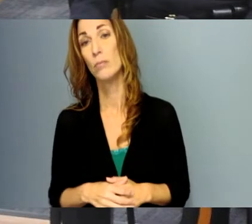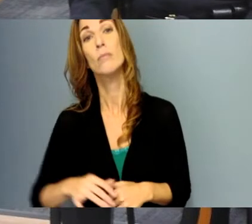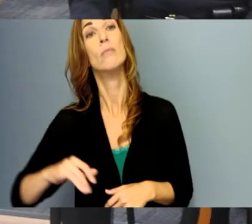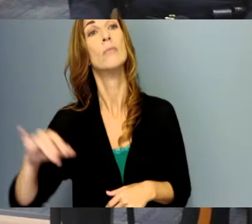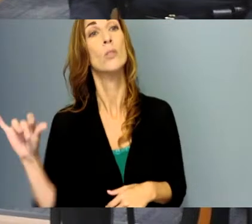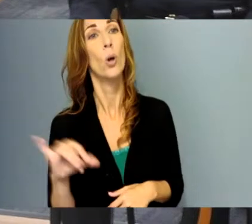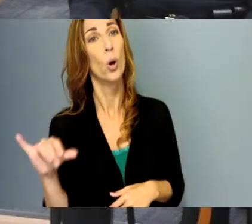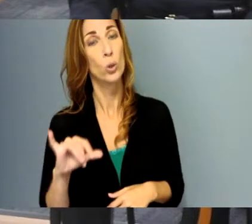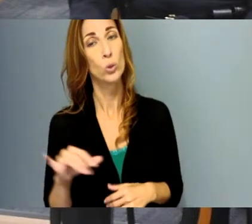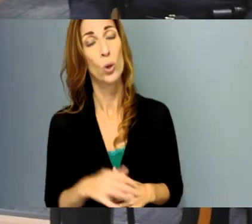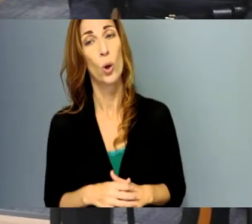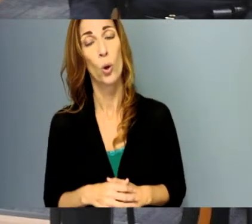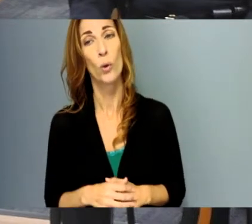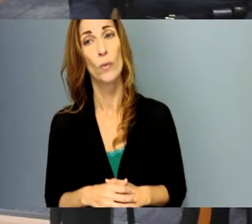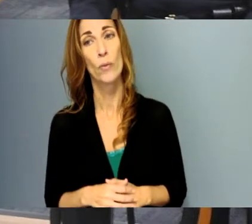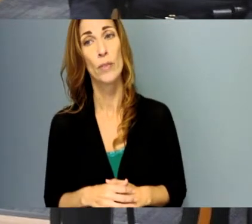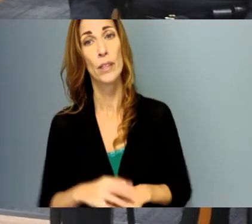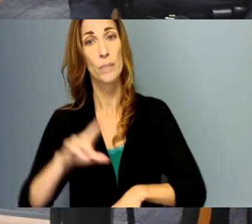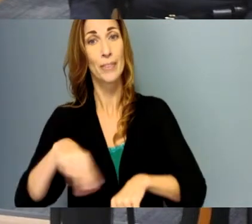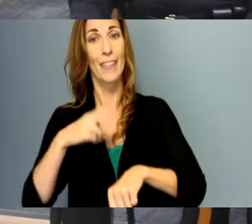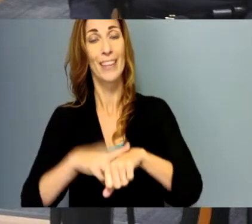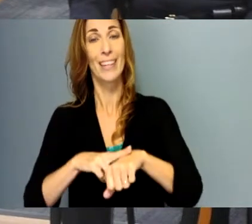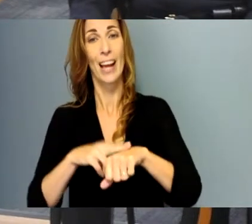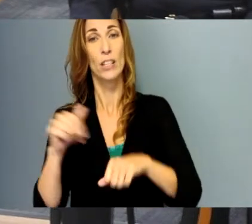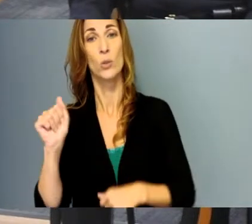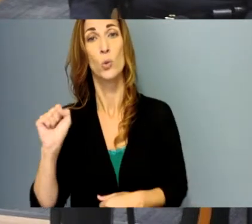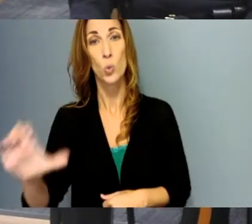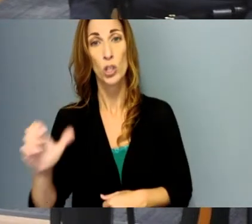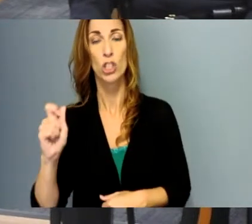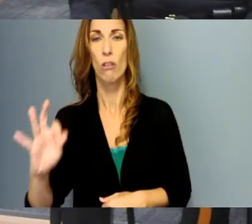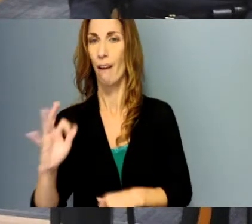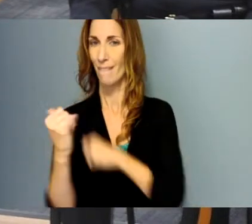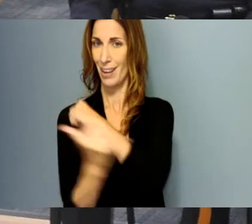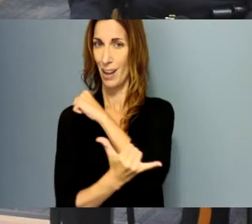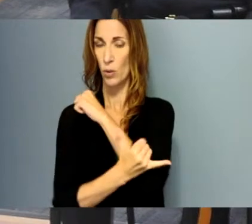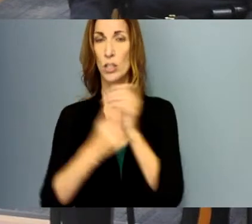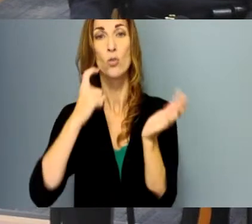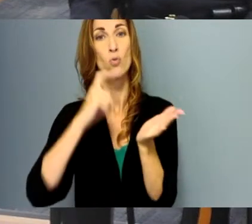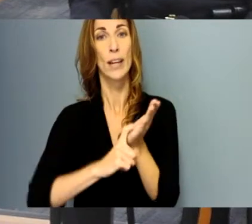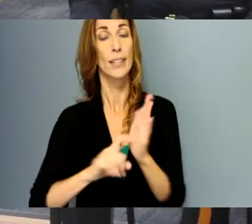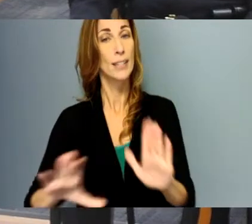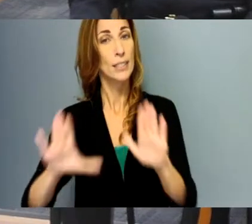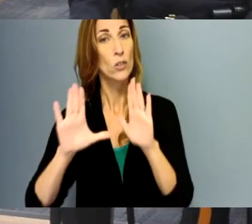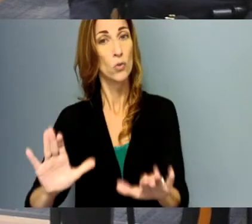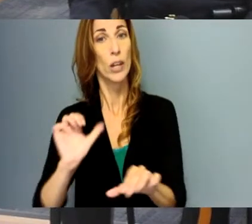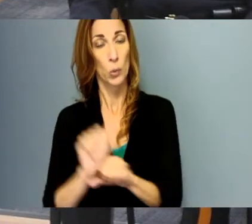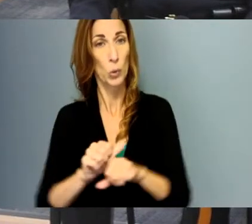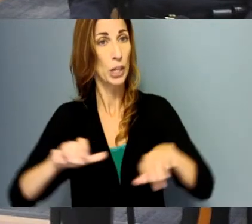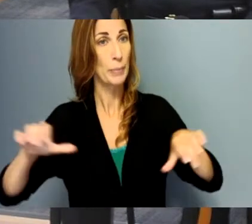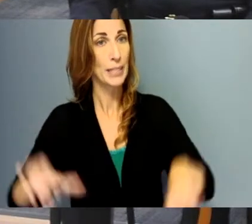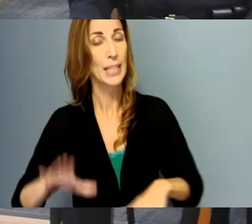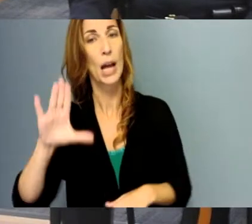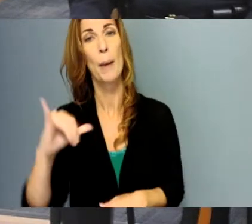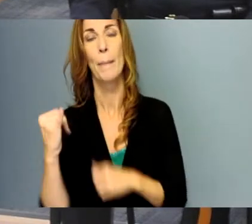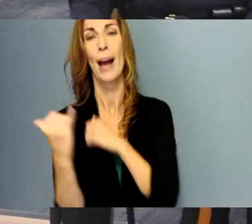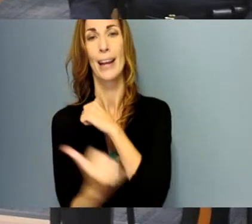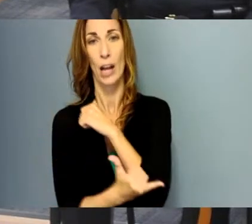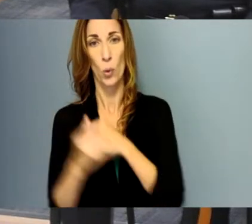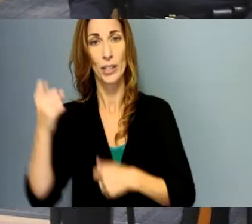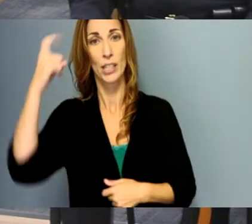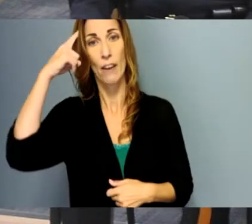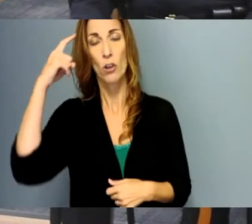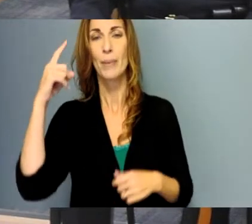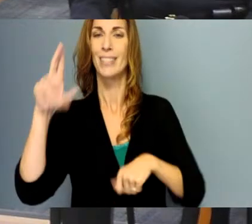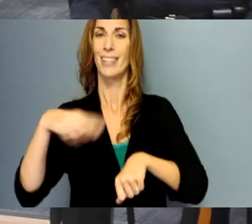Also, the National Association of Counties recognizes the great work being done by county governments